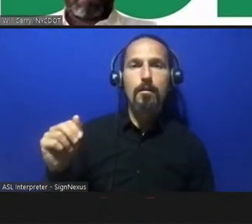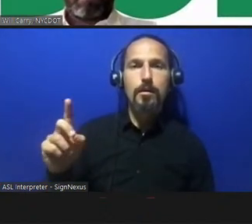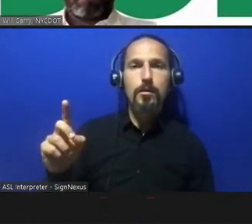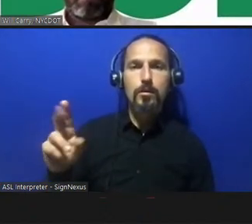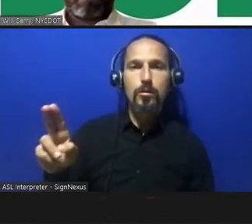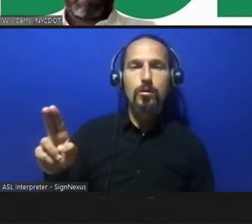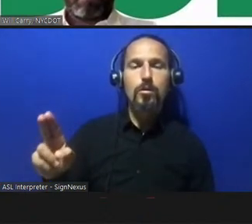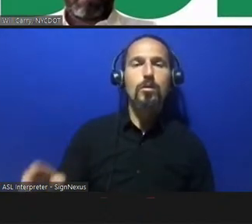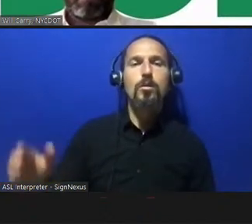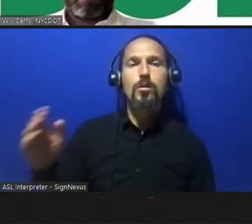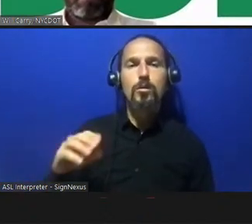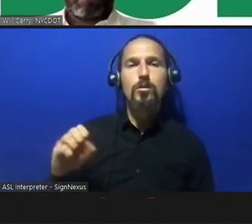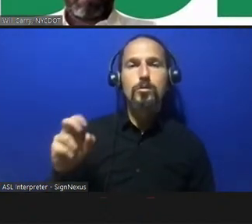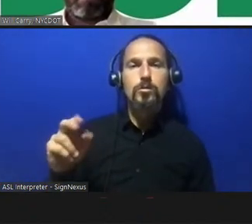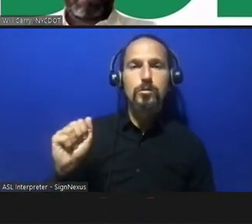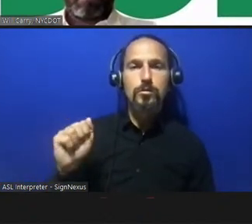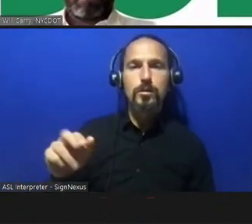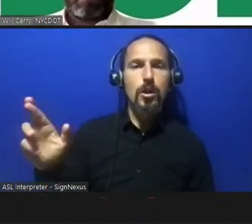r